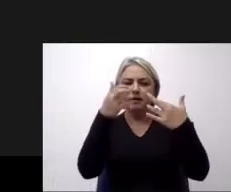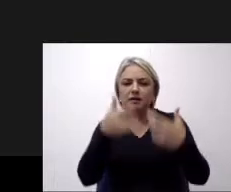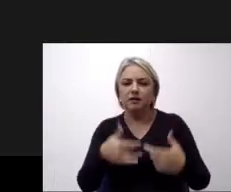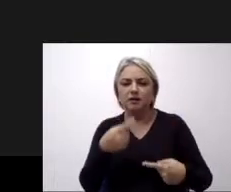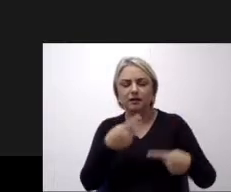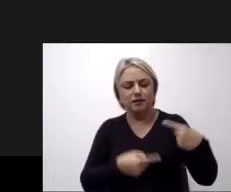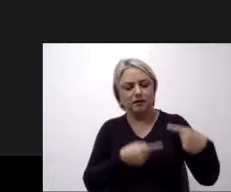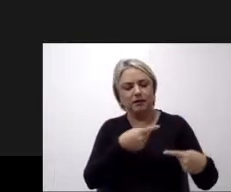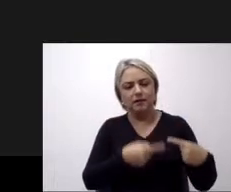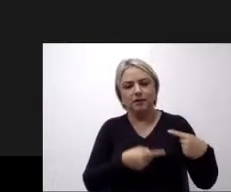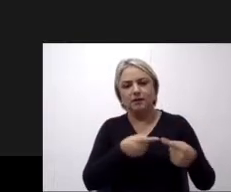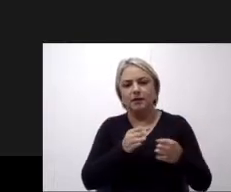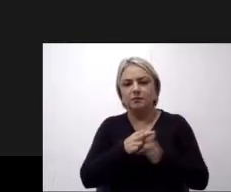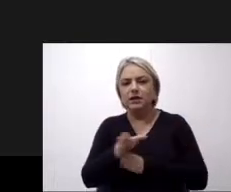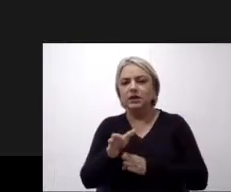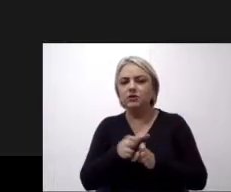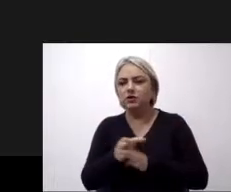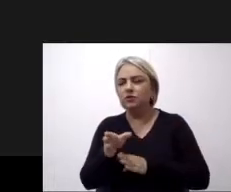policies.